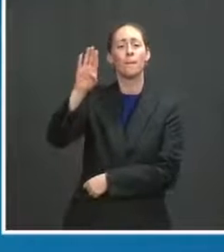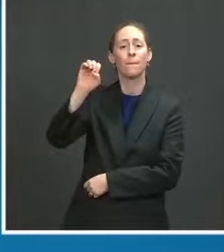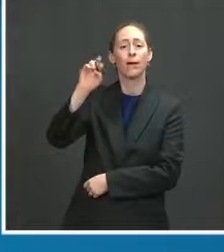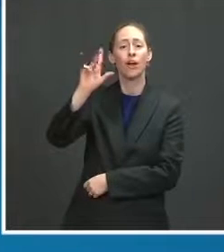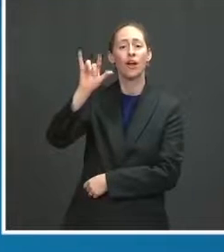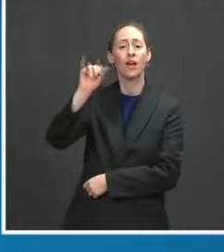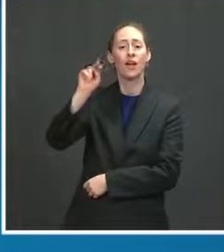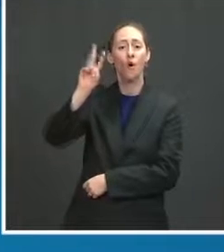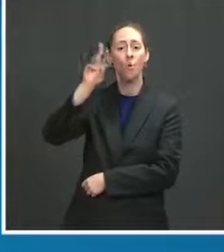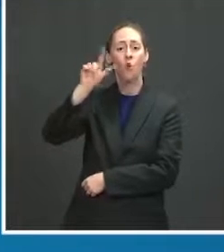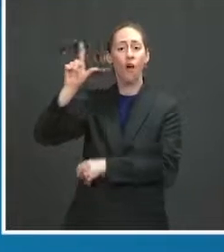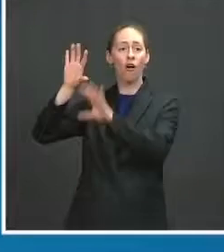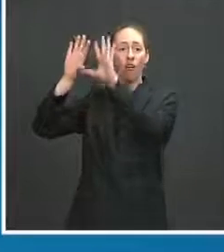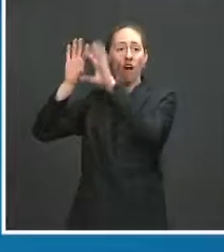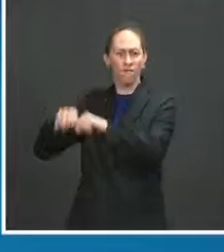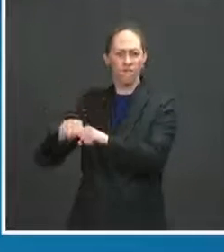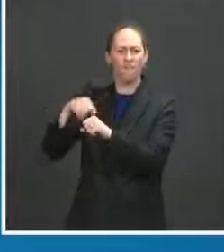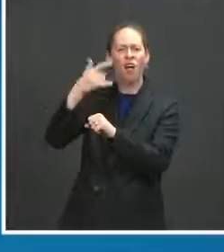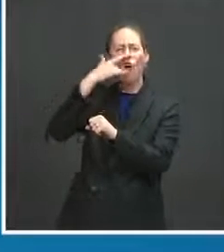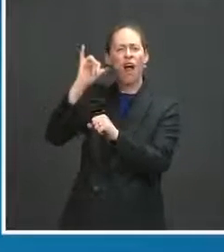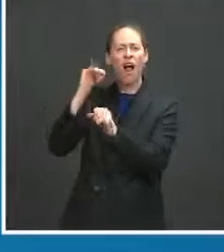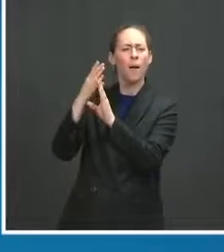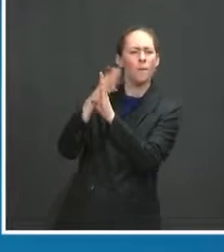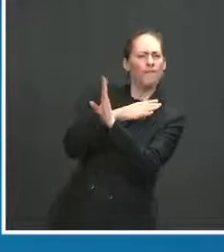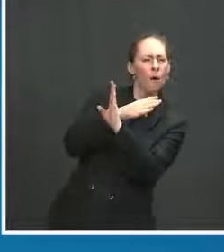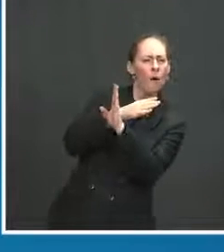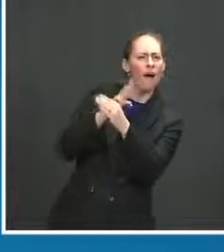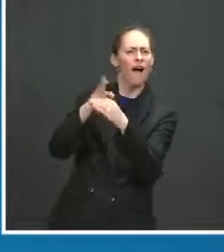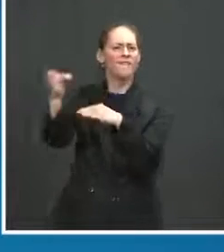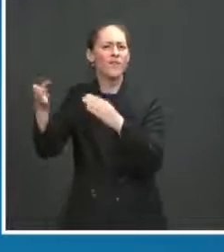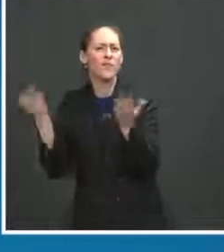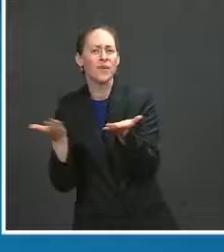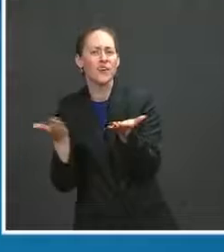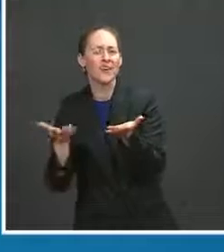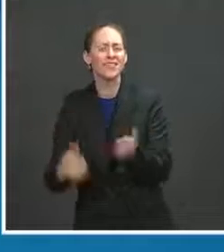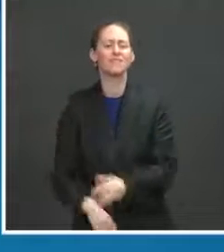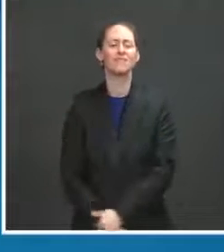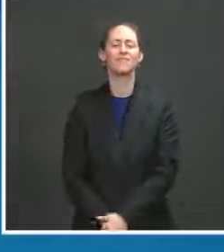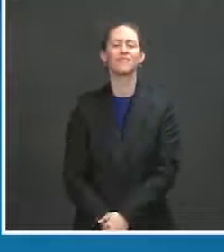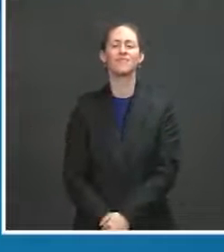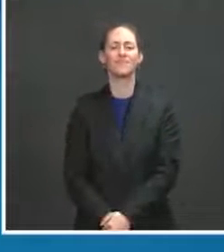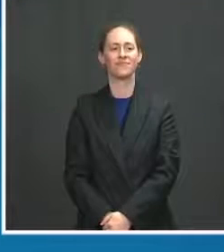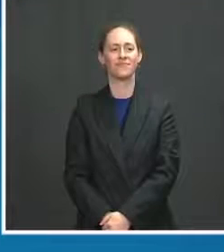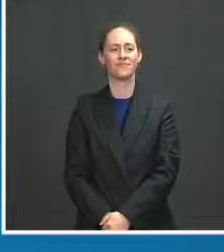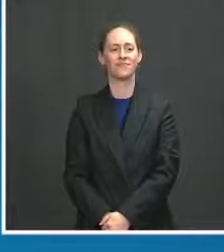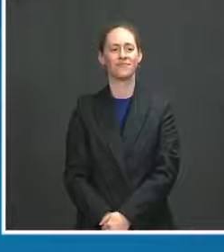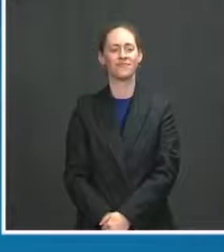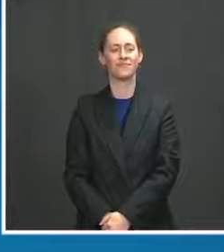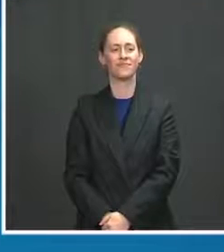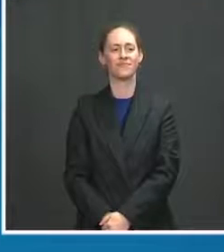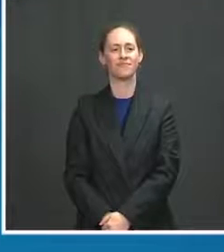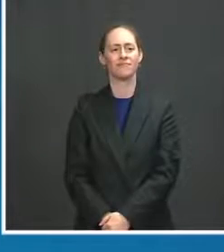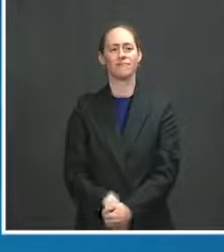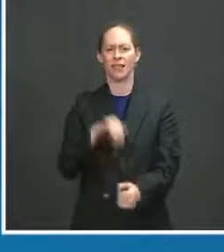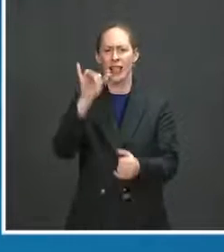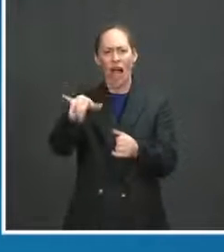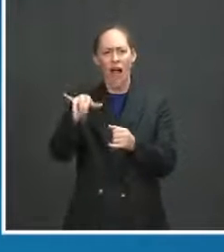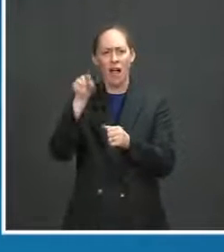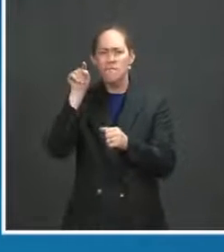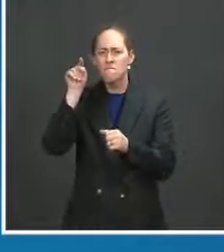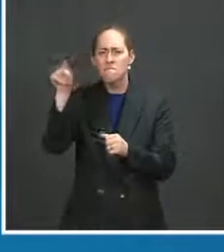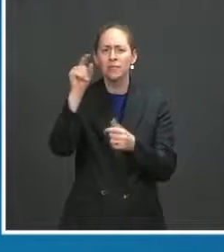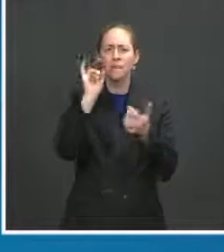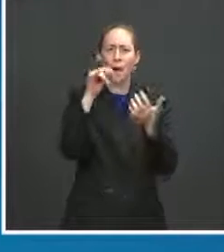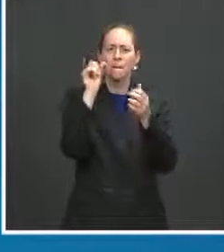1989, and the world after. At some of these critical moments,